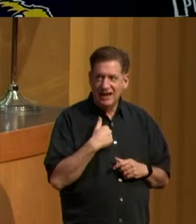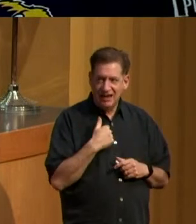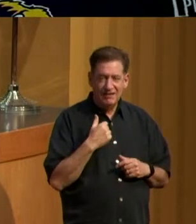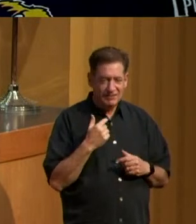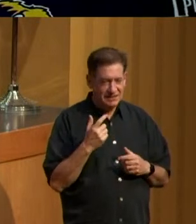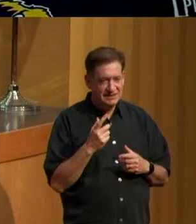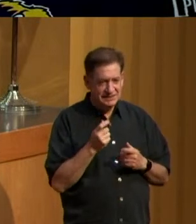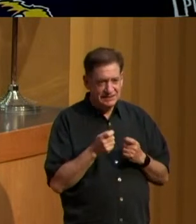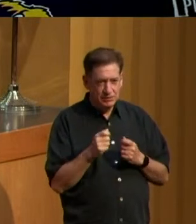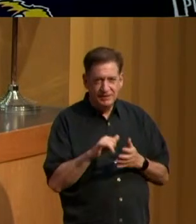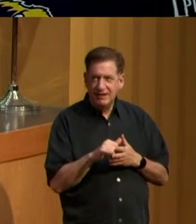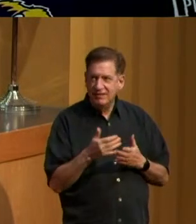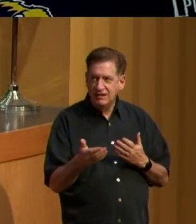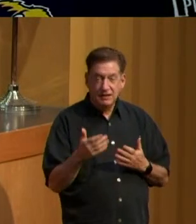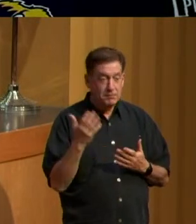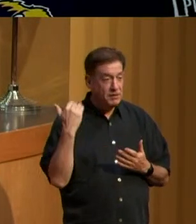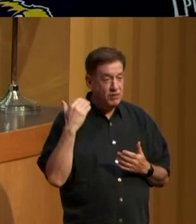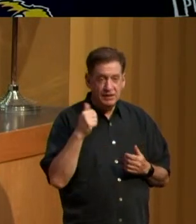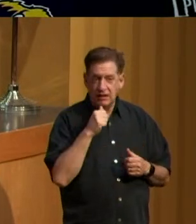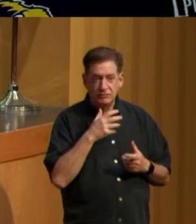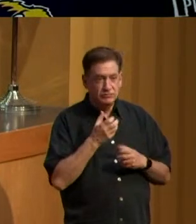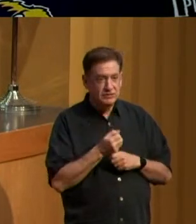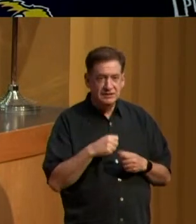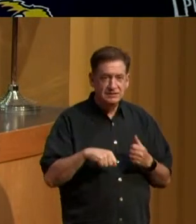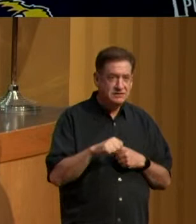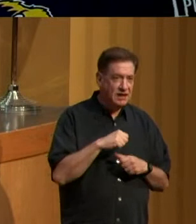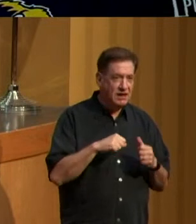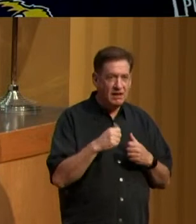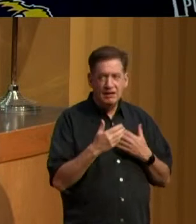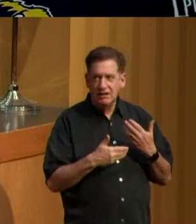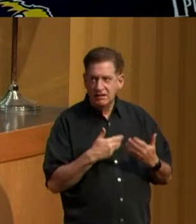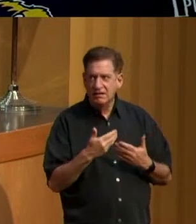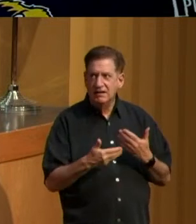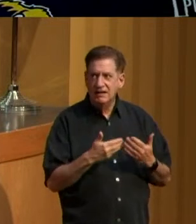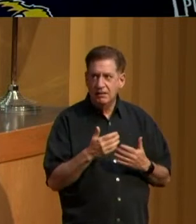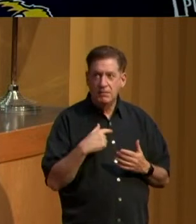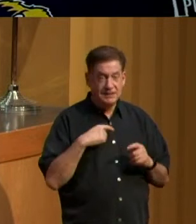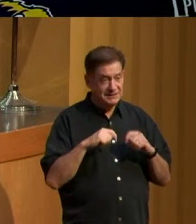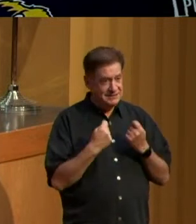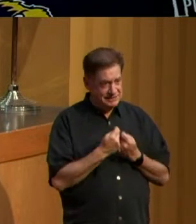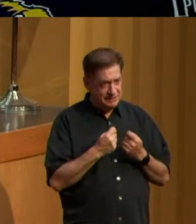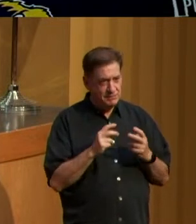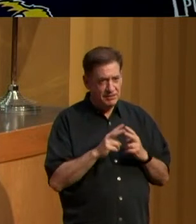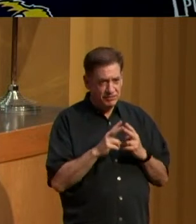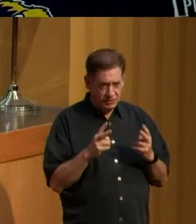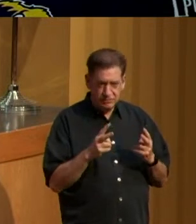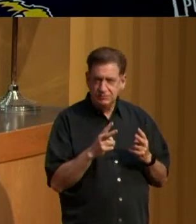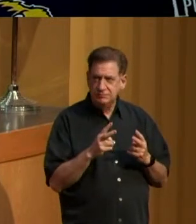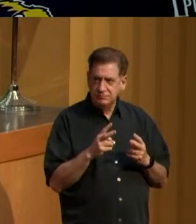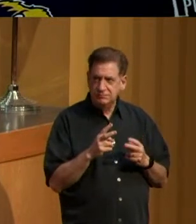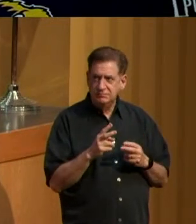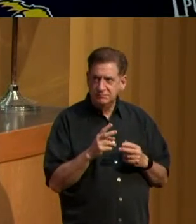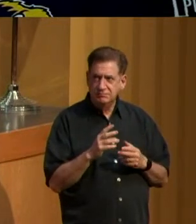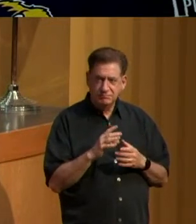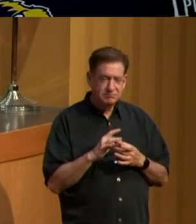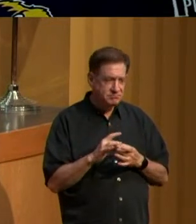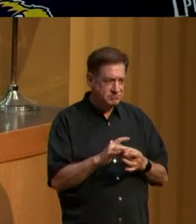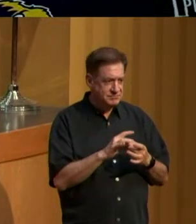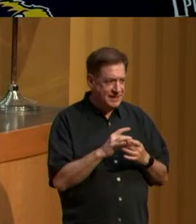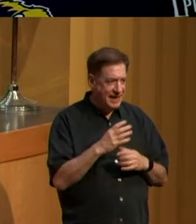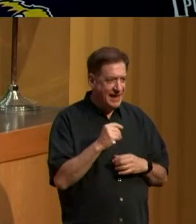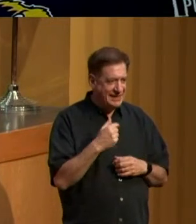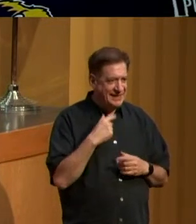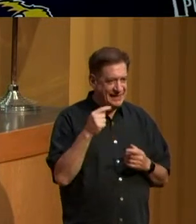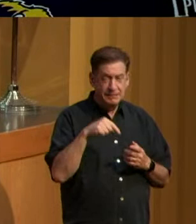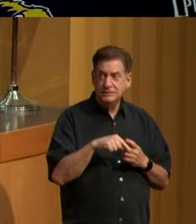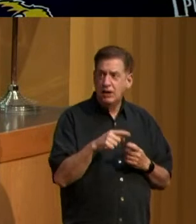saying, we all kind of trusted each other. We had to work a little harder for it. The other team was very talented as well, and it came